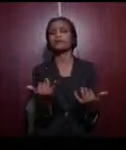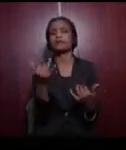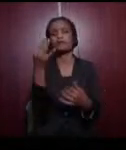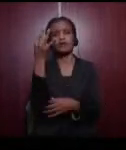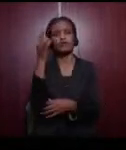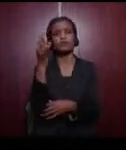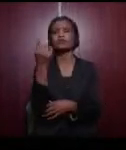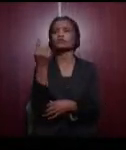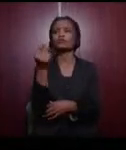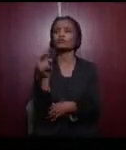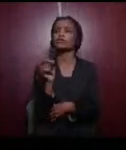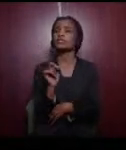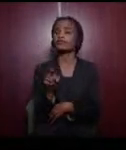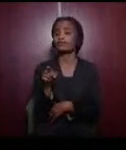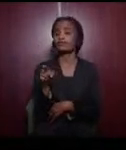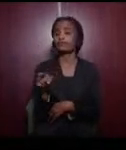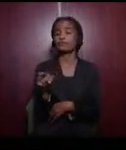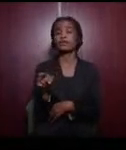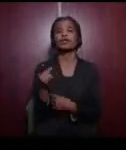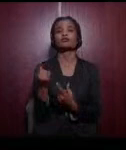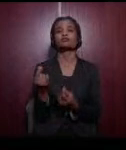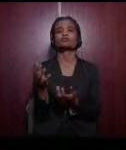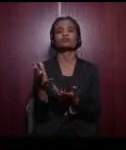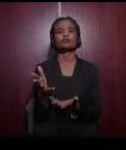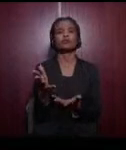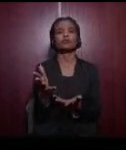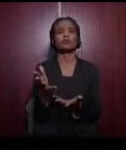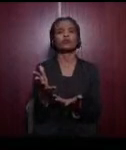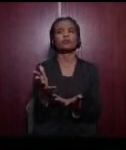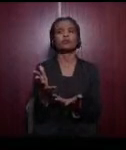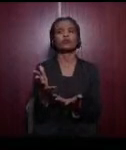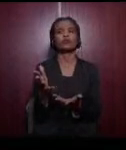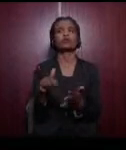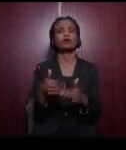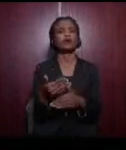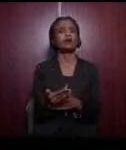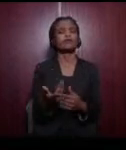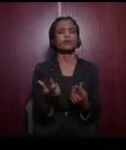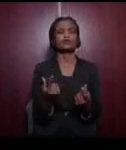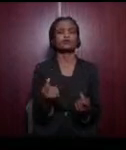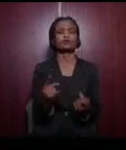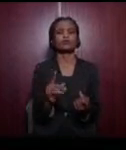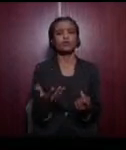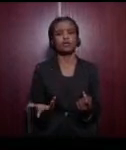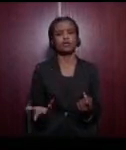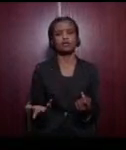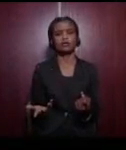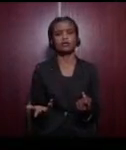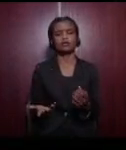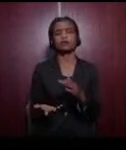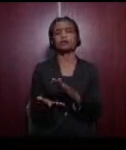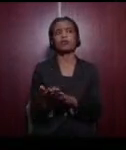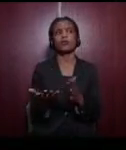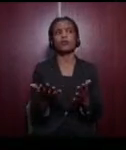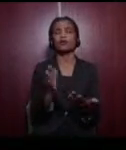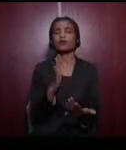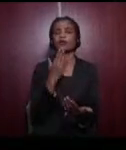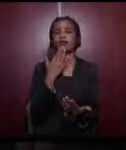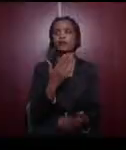jwalo? What do we do? What's the next step? What should we take after? Like reagai. Thank you.